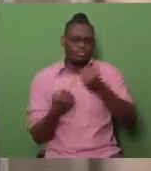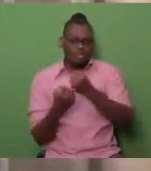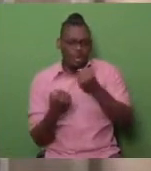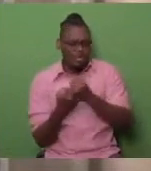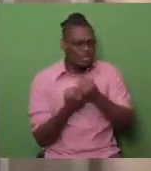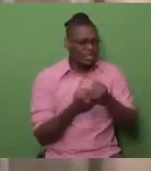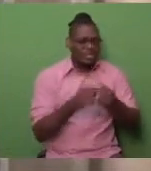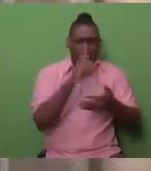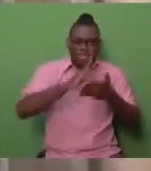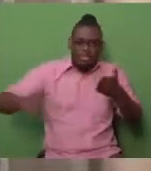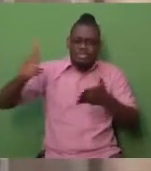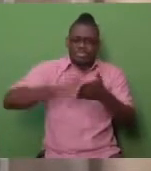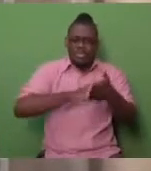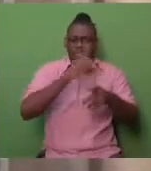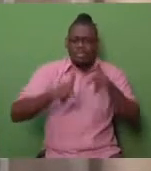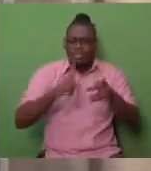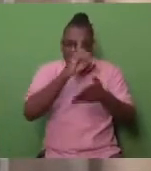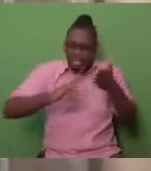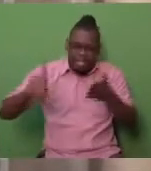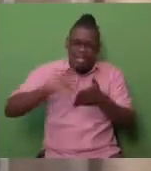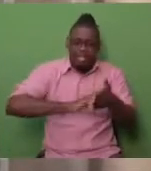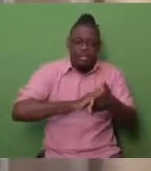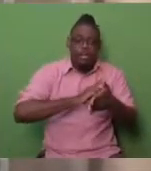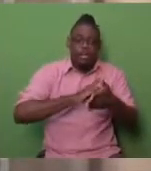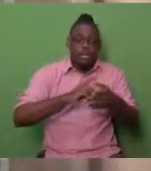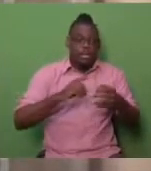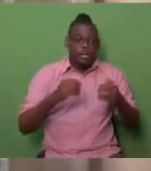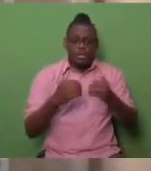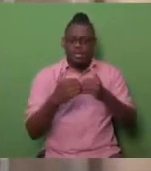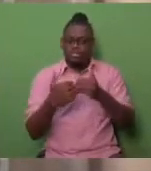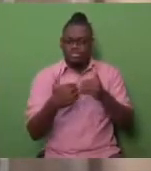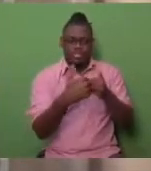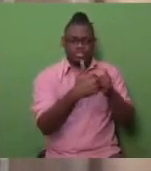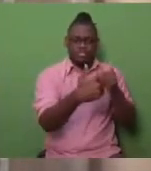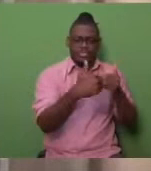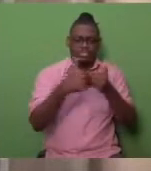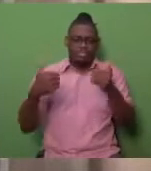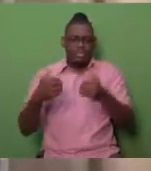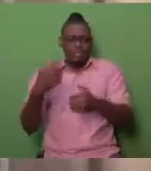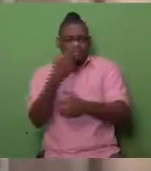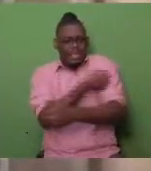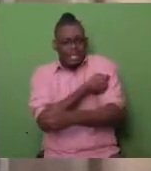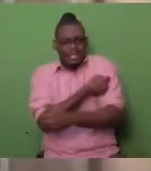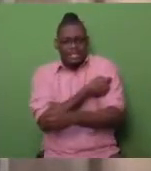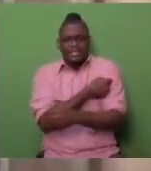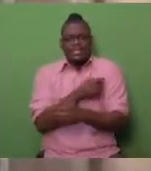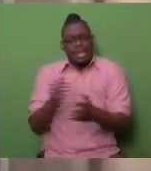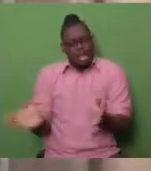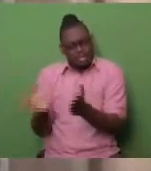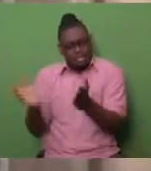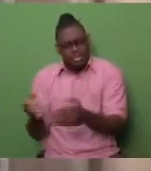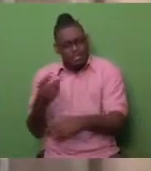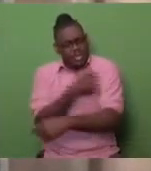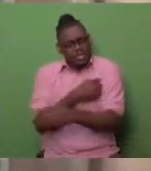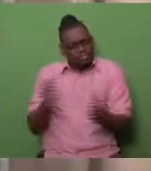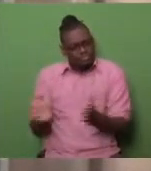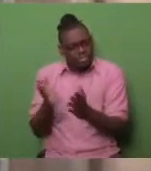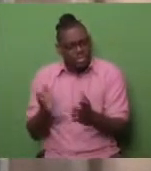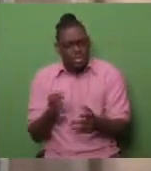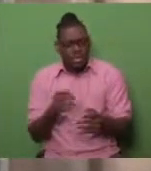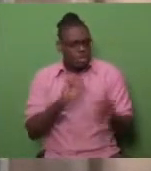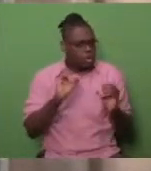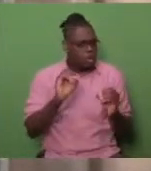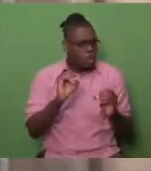between vaccinated and unvaccinated citizens, when it robs the nation's children of their right to an